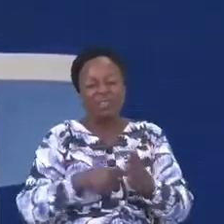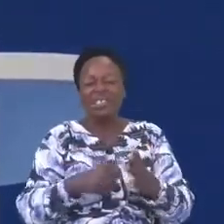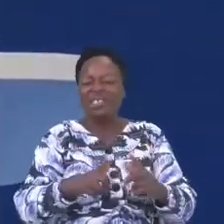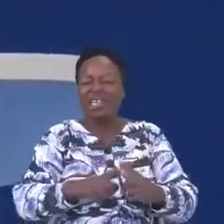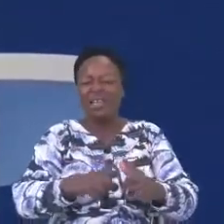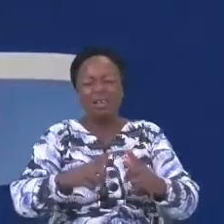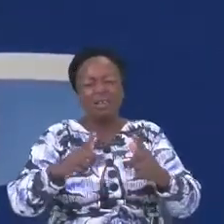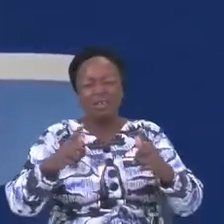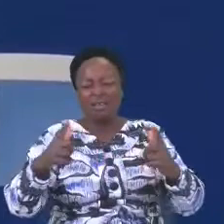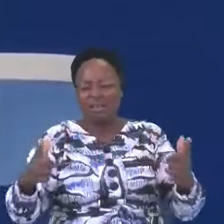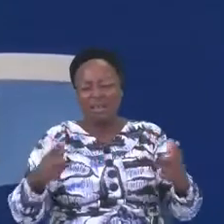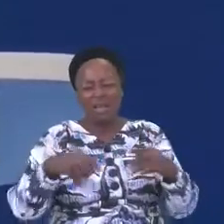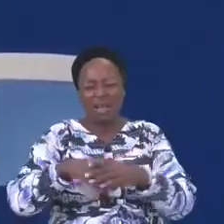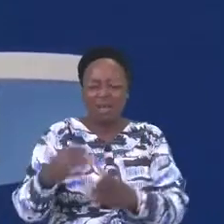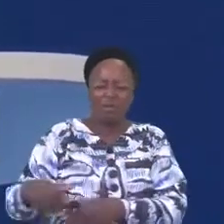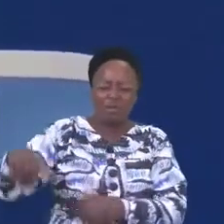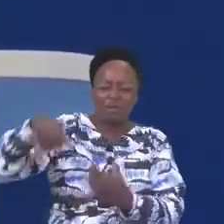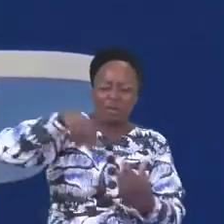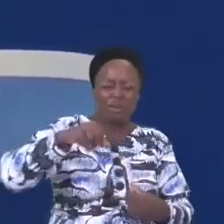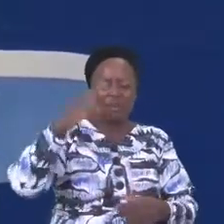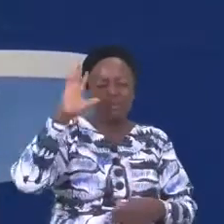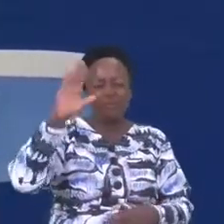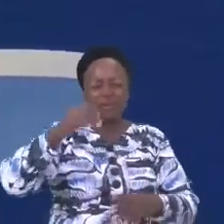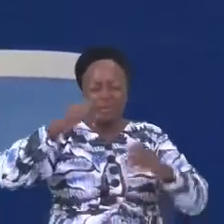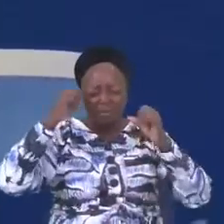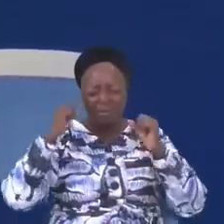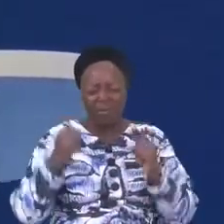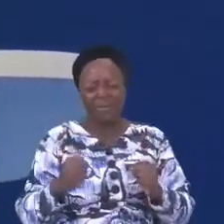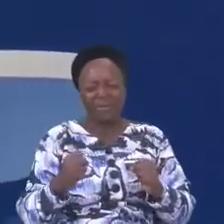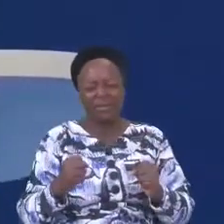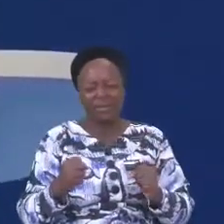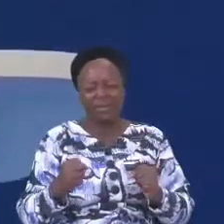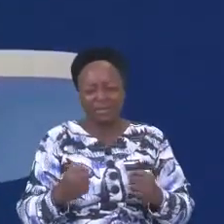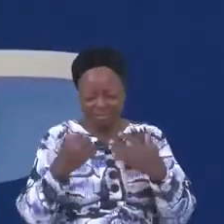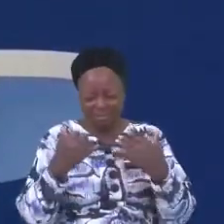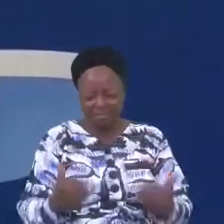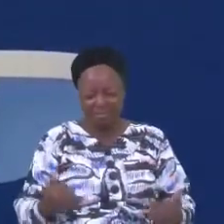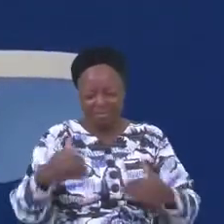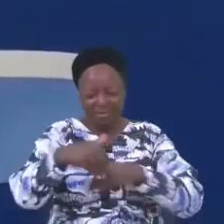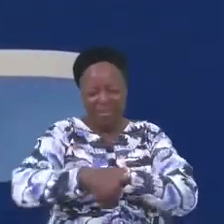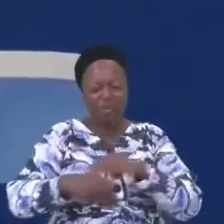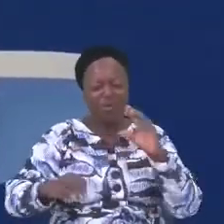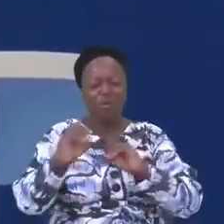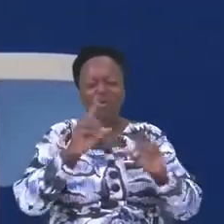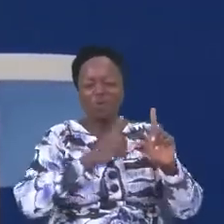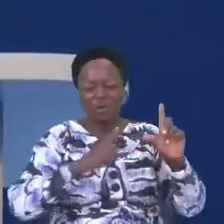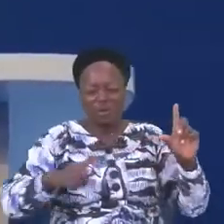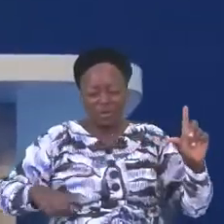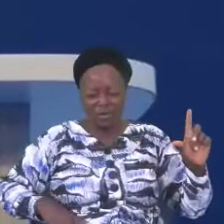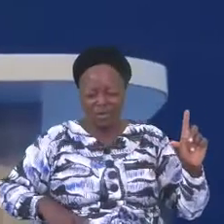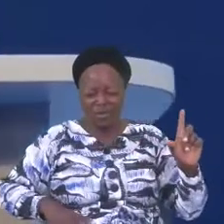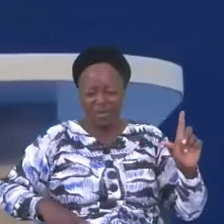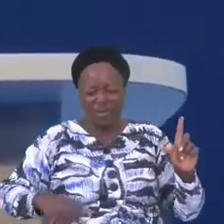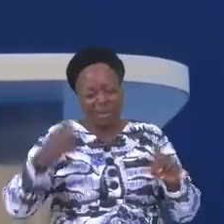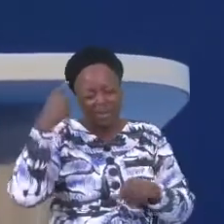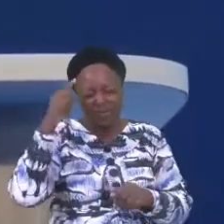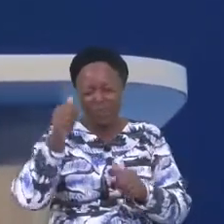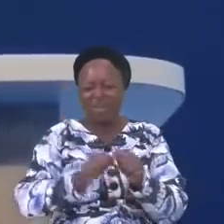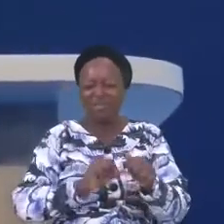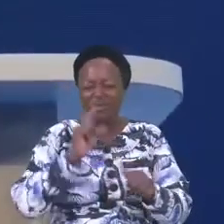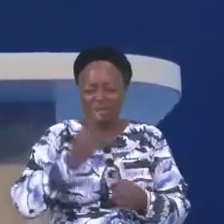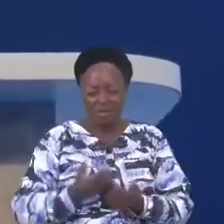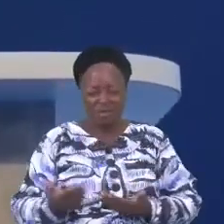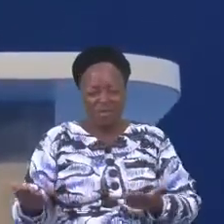great outpouring of your power. Tonight, O Lord, for everyone